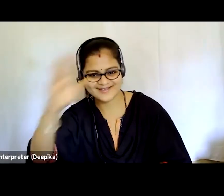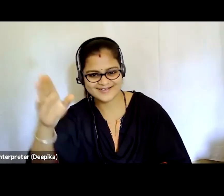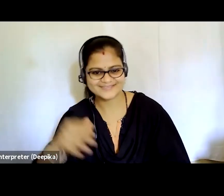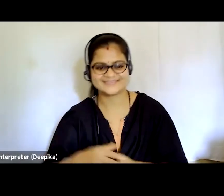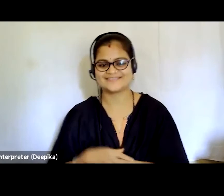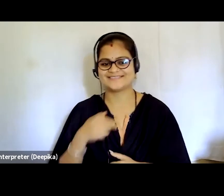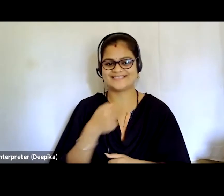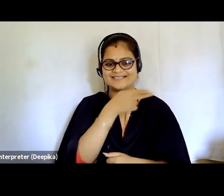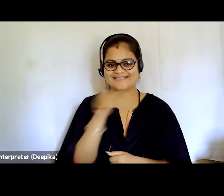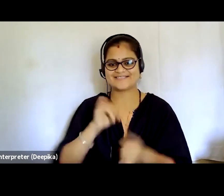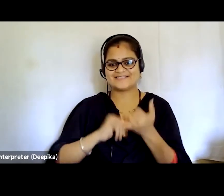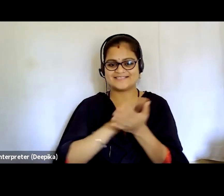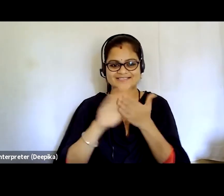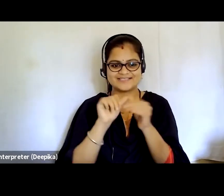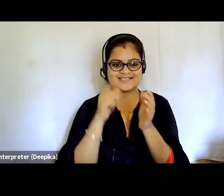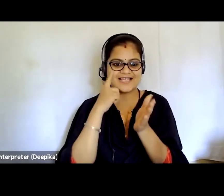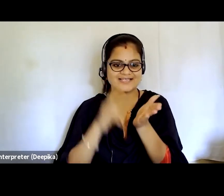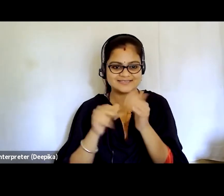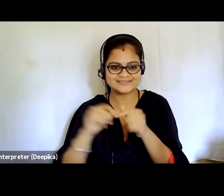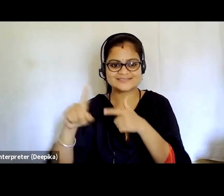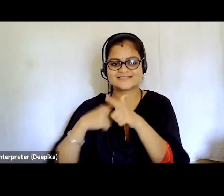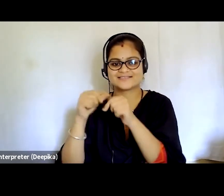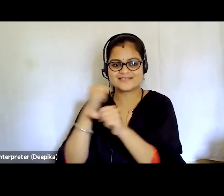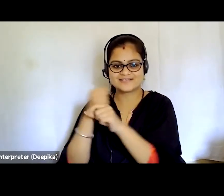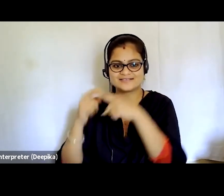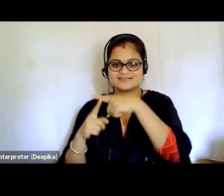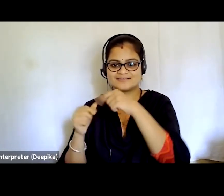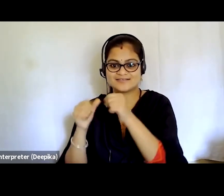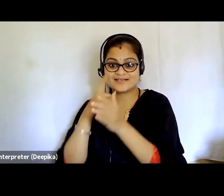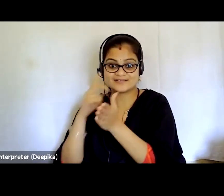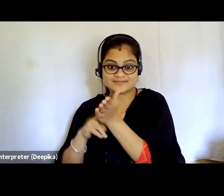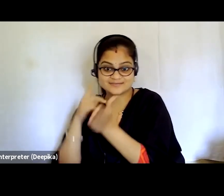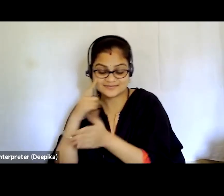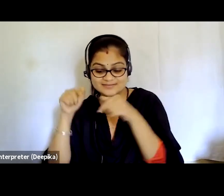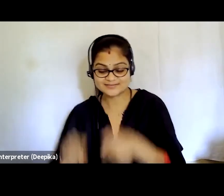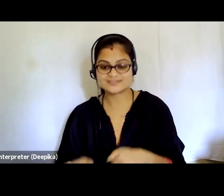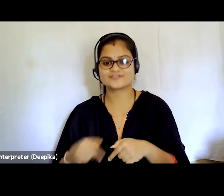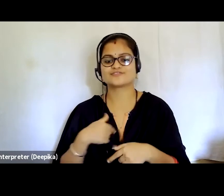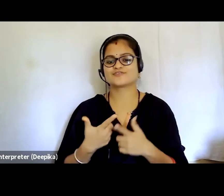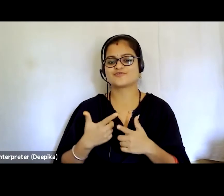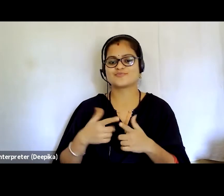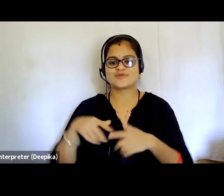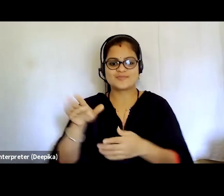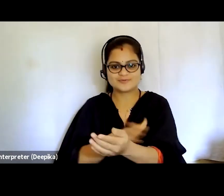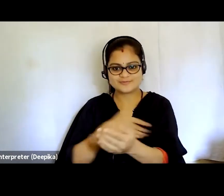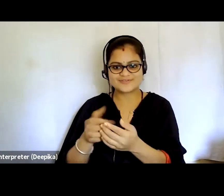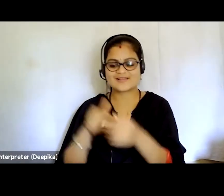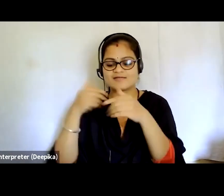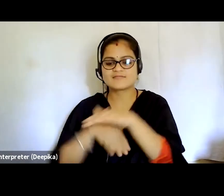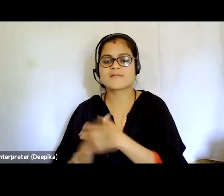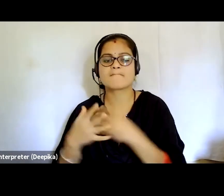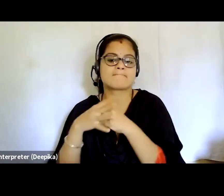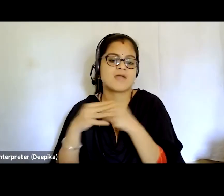I'm Shena Jagtiani, and I head communications and PR at the Museum of Art and Photography, MAP, in